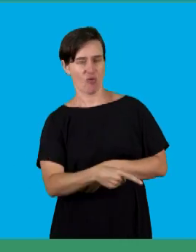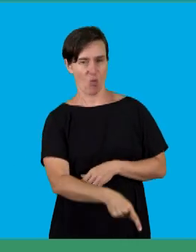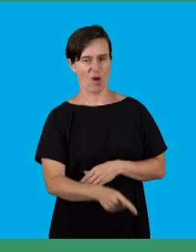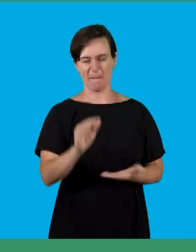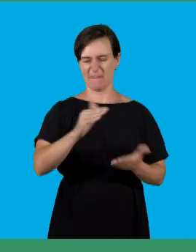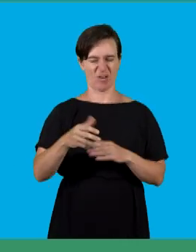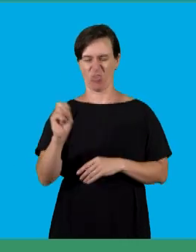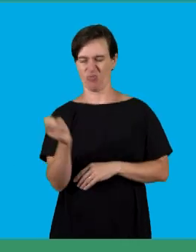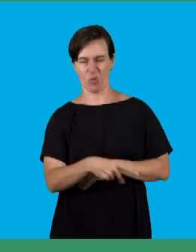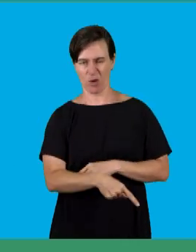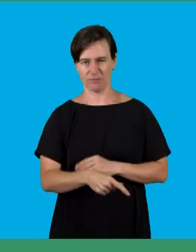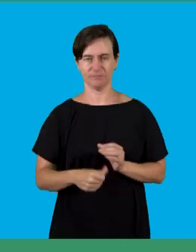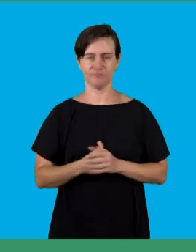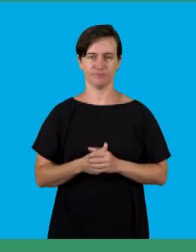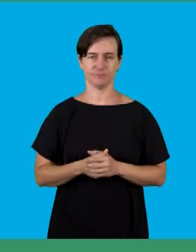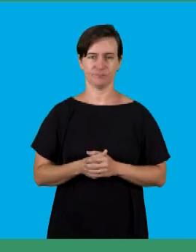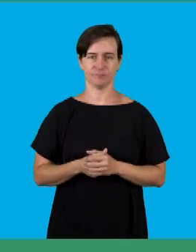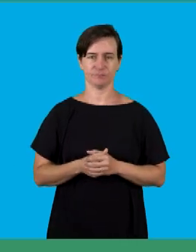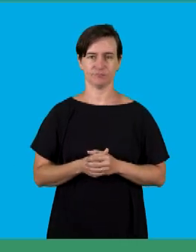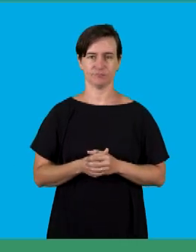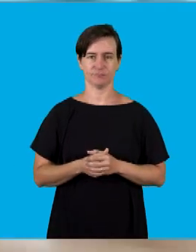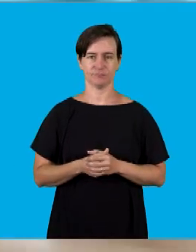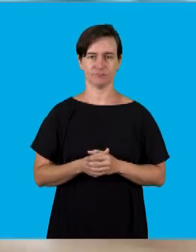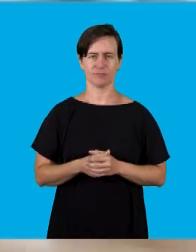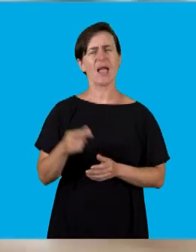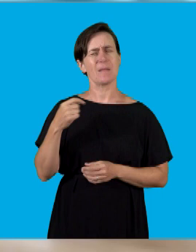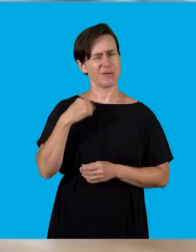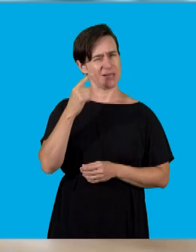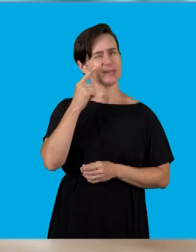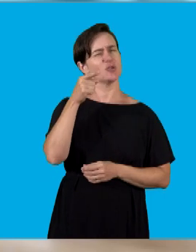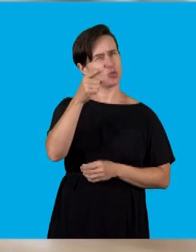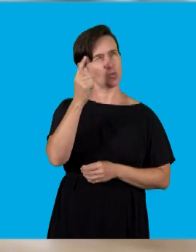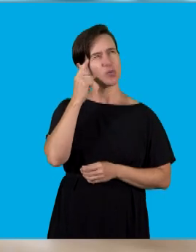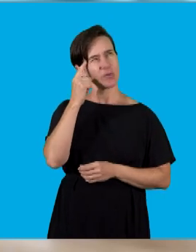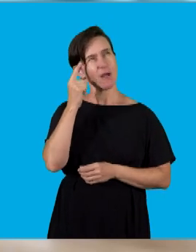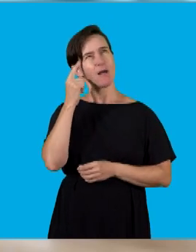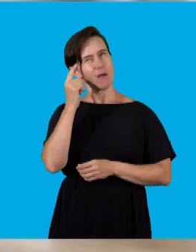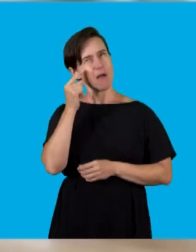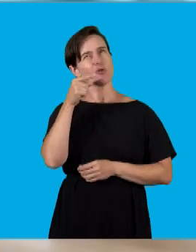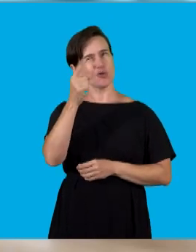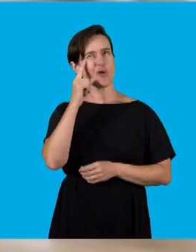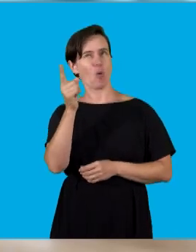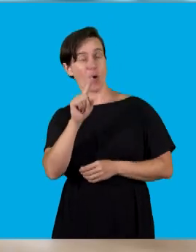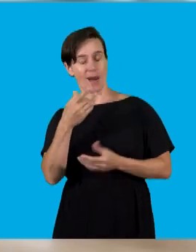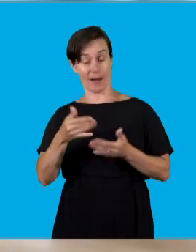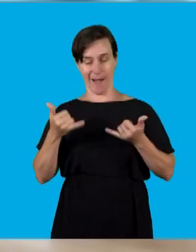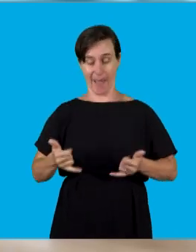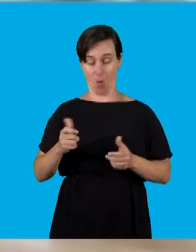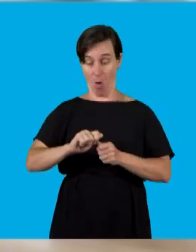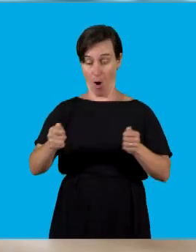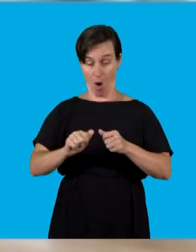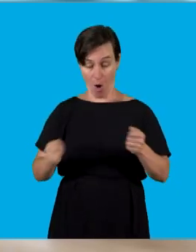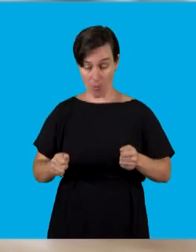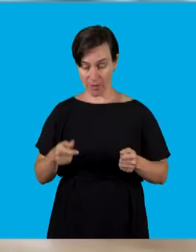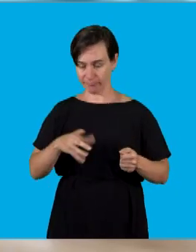thrown away. Before I give you an example, I am sure you might have thought of products that you open, use